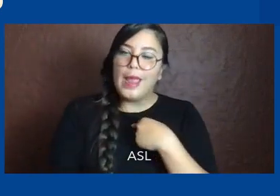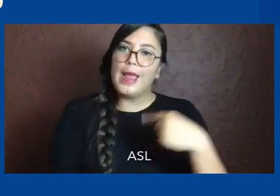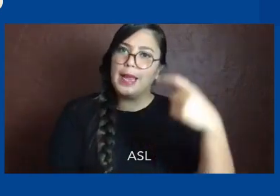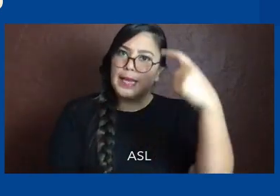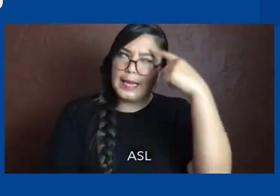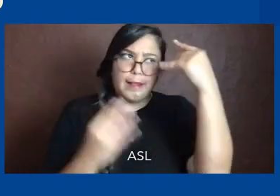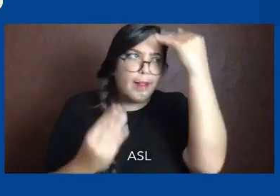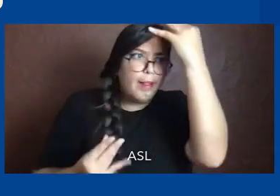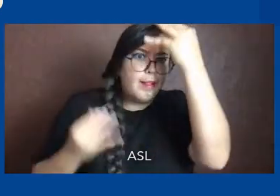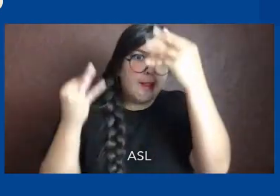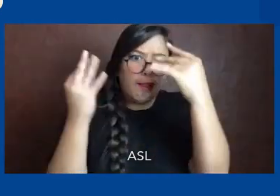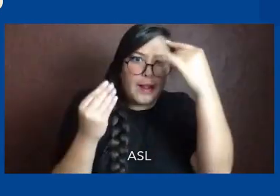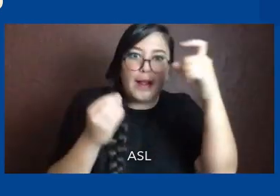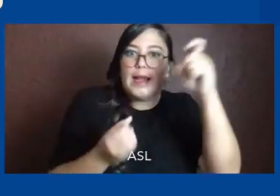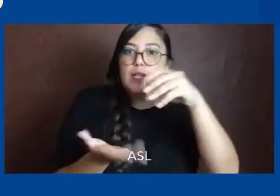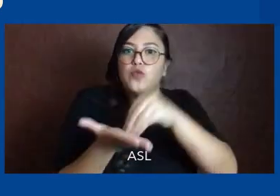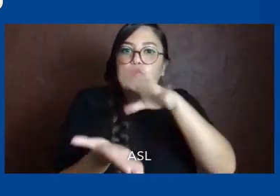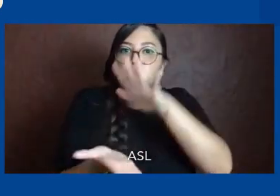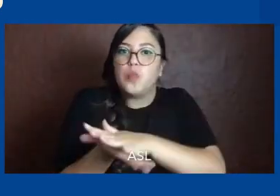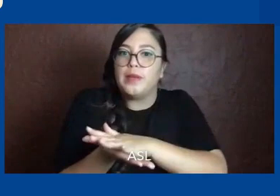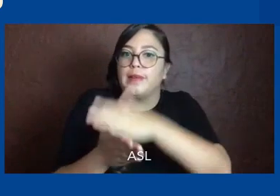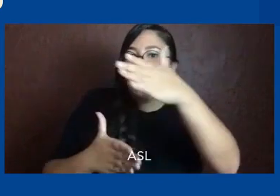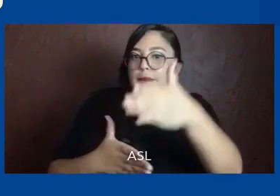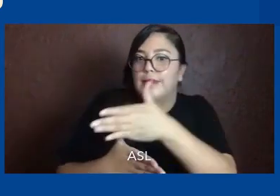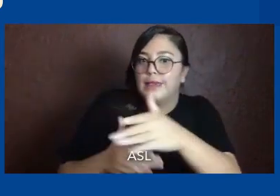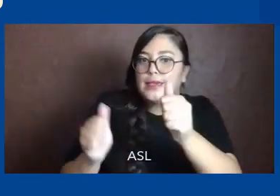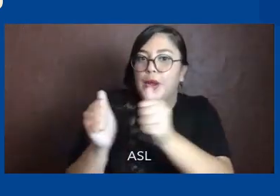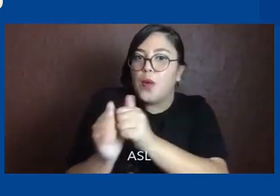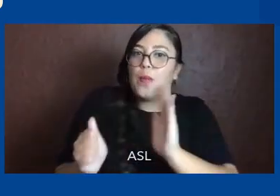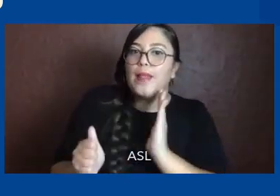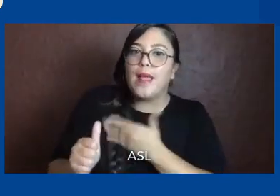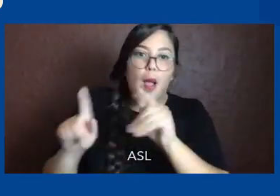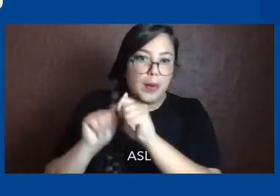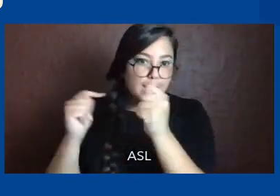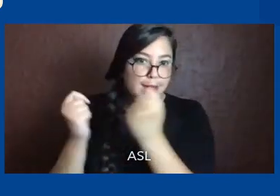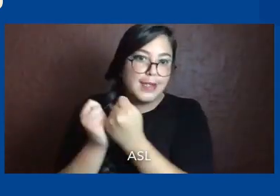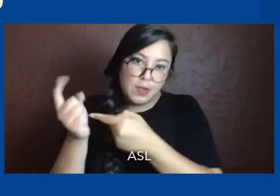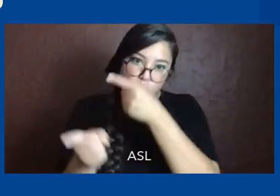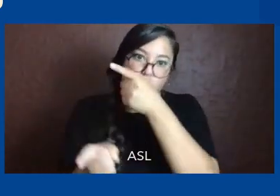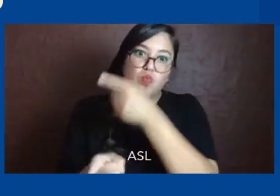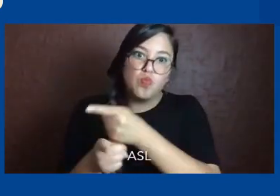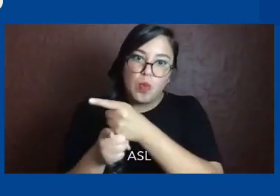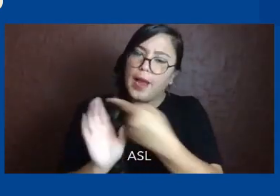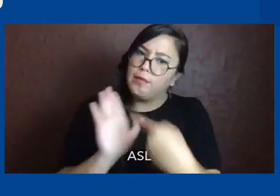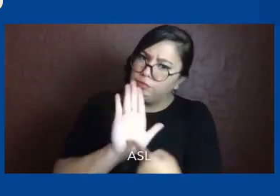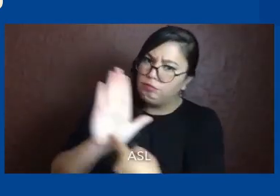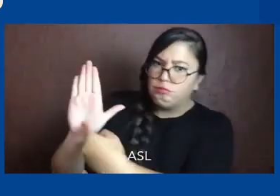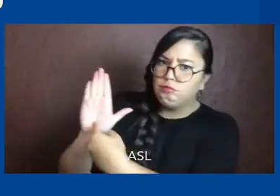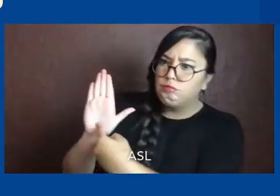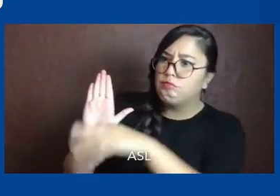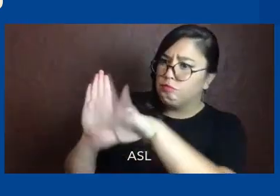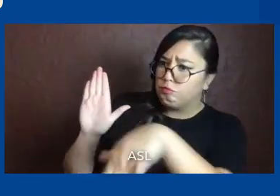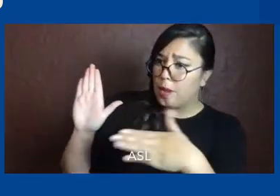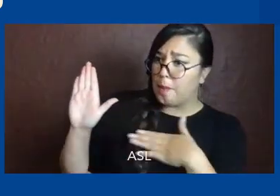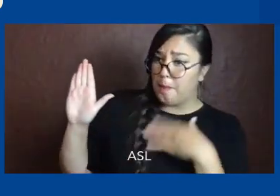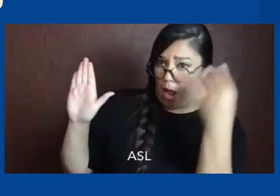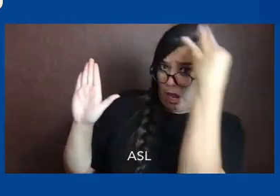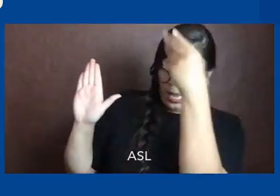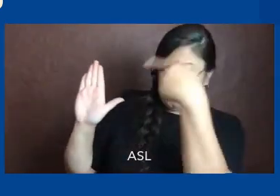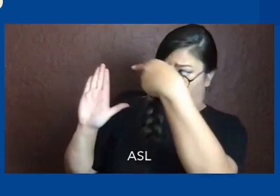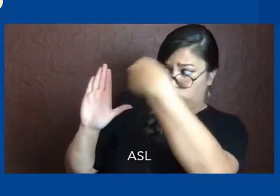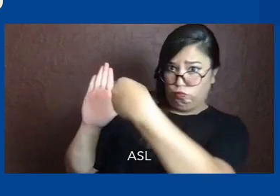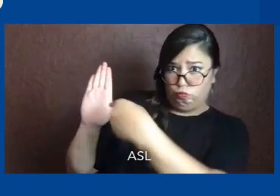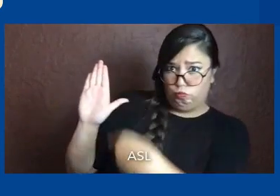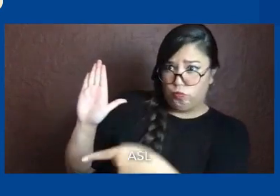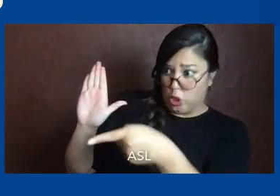of our collaborators too, right? And saying like, these are all the things that we're thinking about. Can you consider these things too? And let's